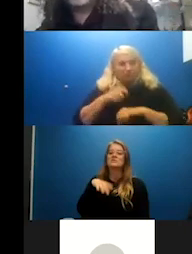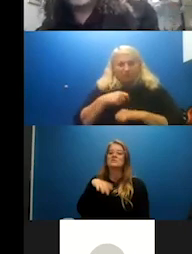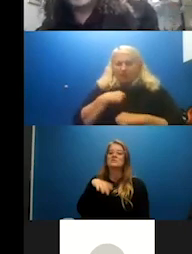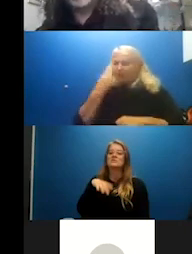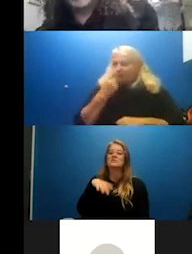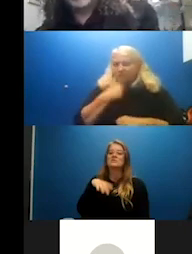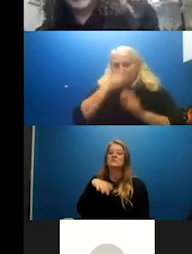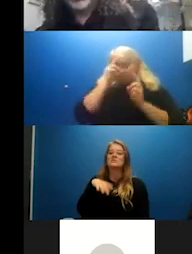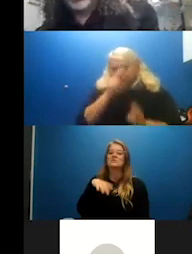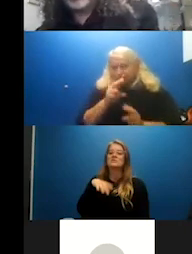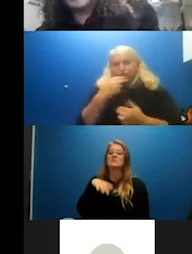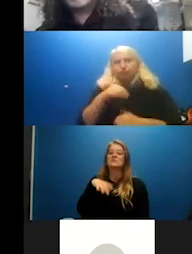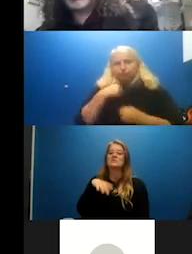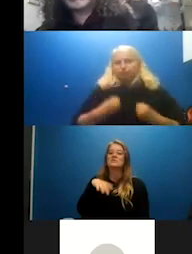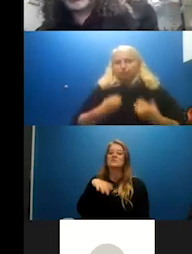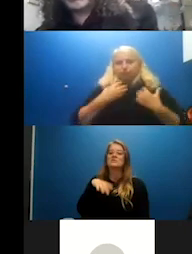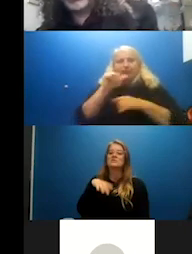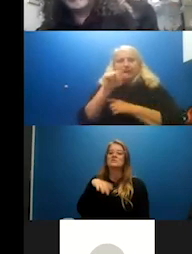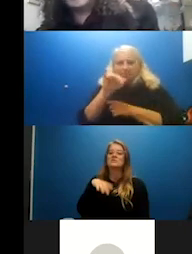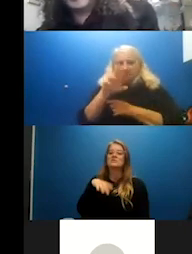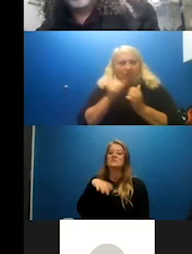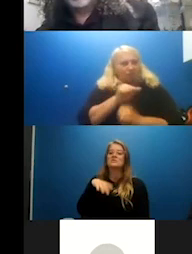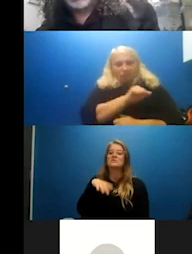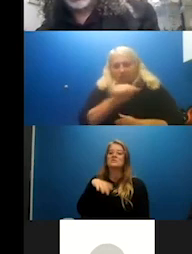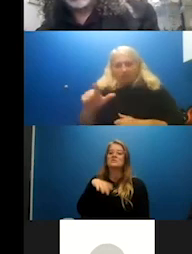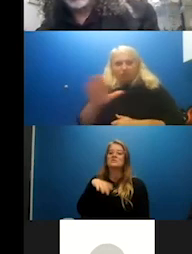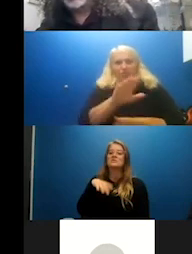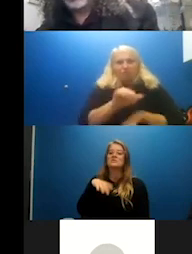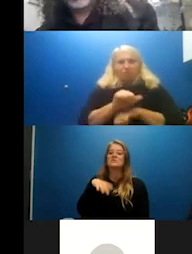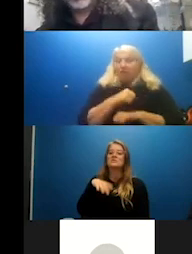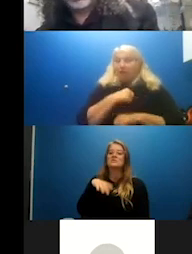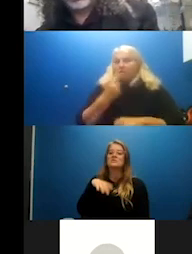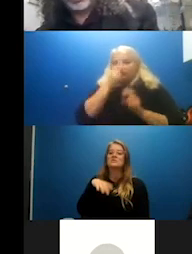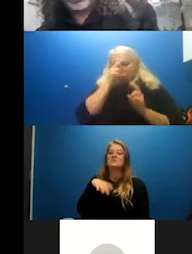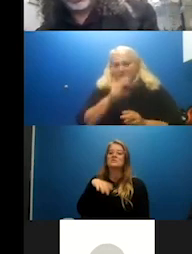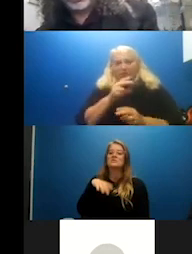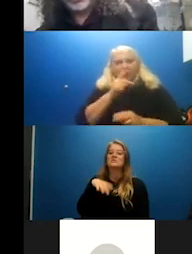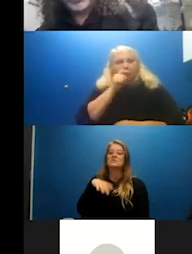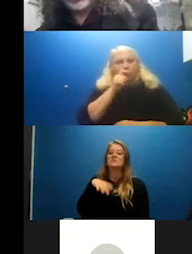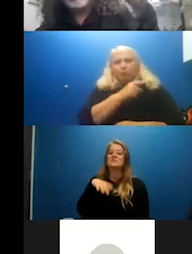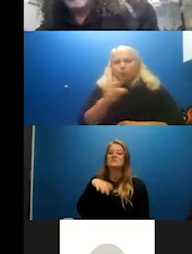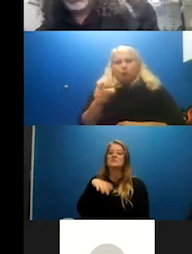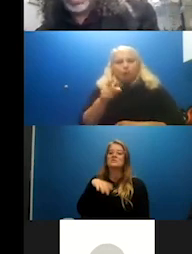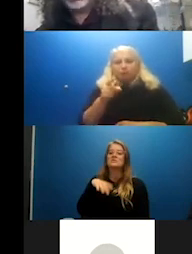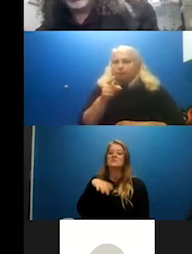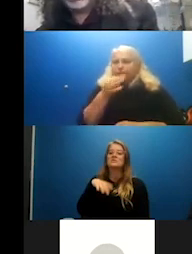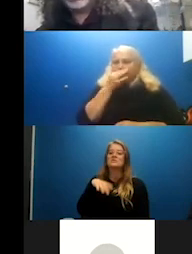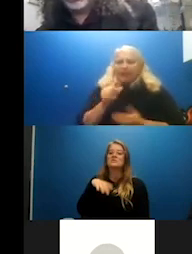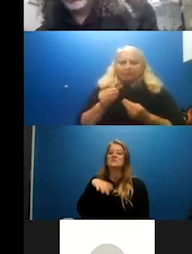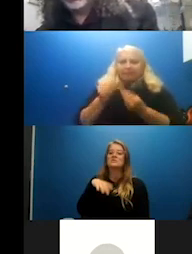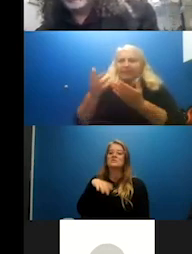for the work you do. I'm honored to spend time with people who bring light to those who are in darkness. Protect your